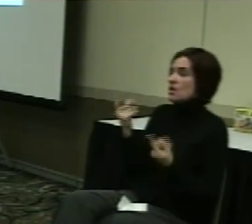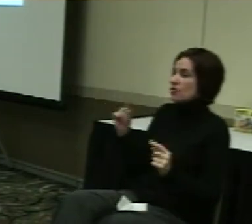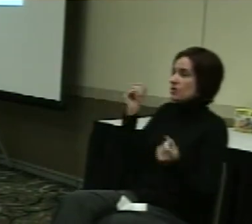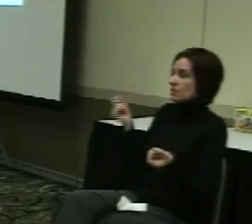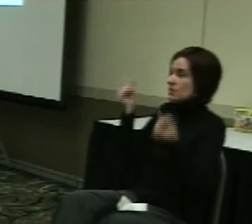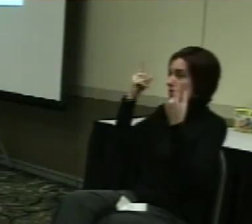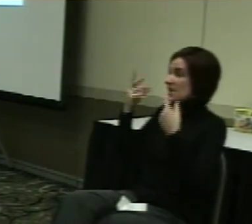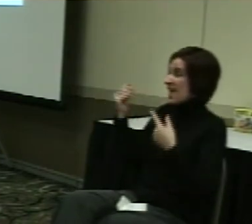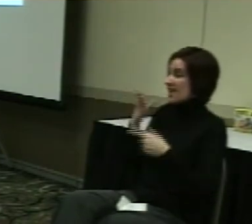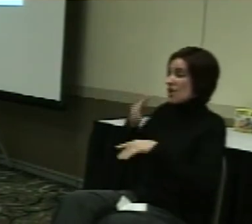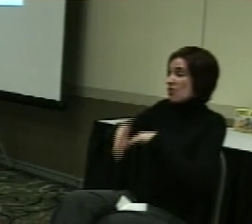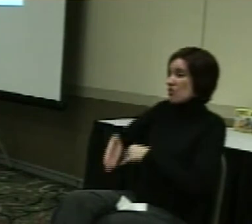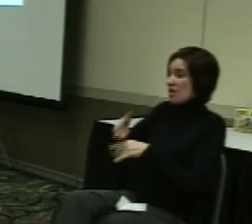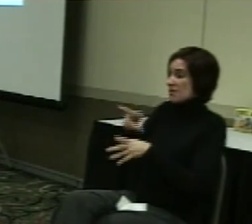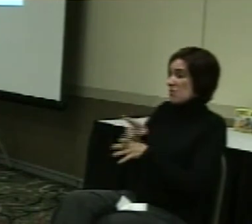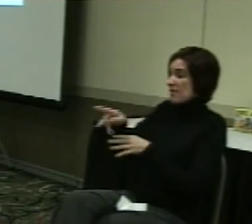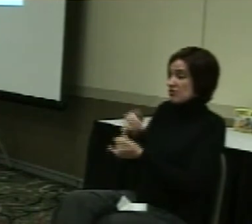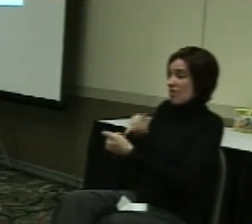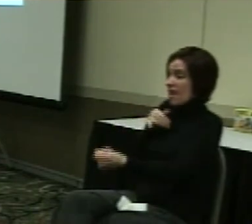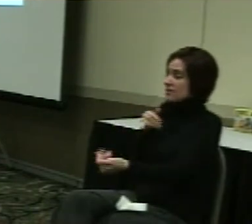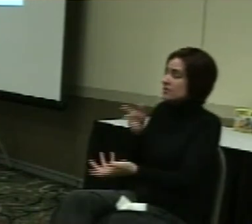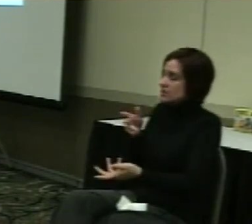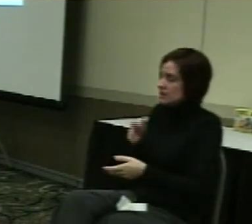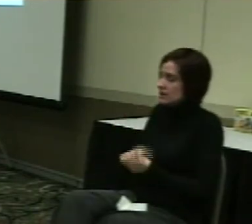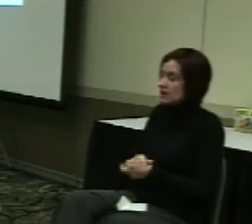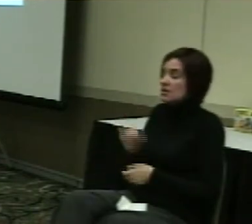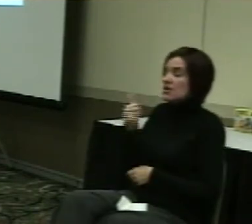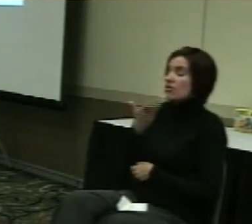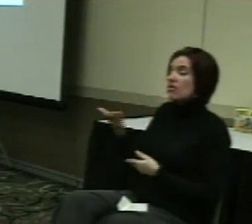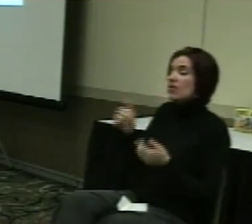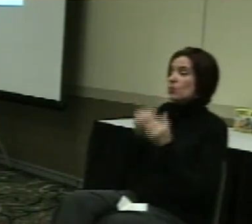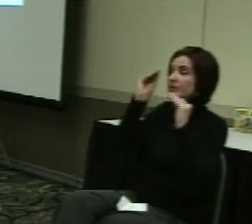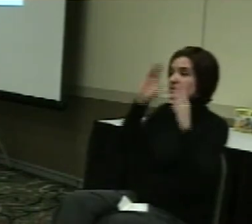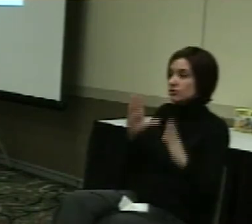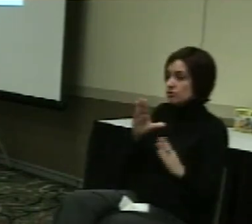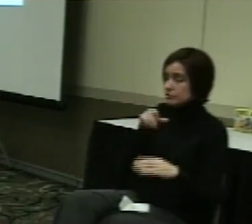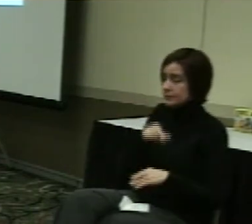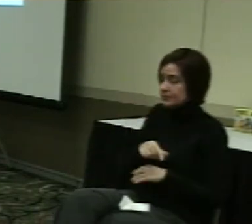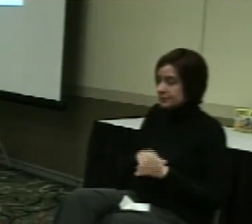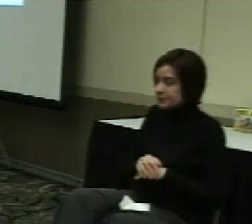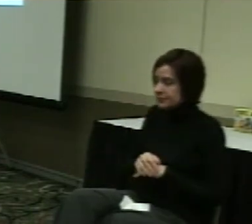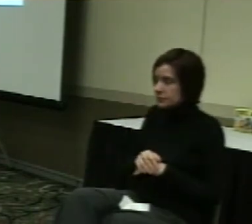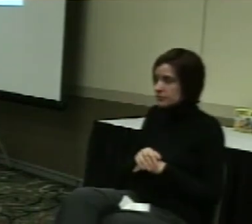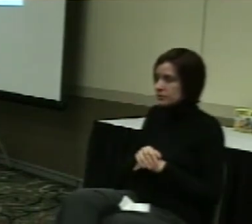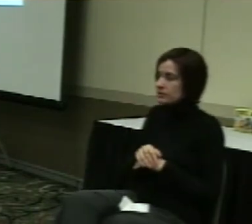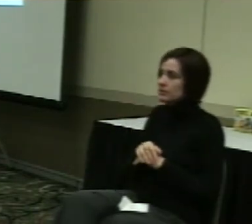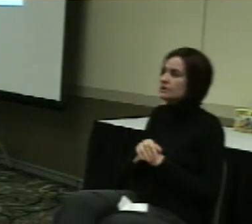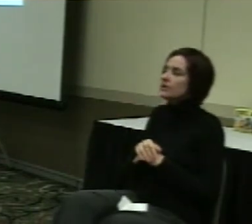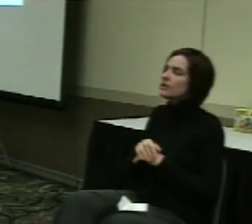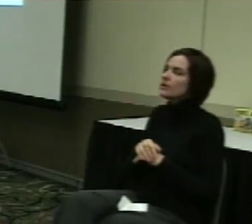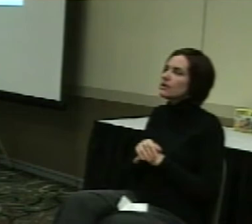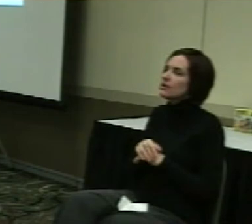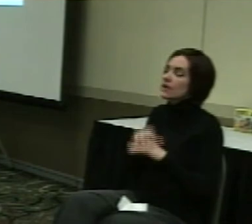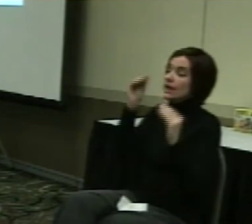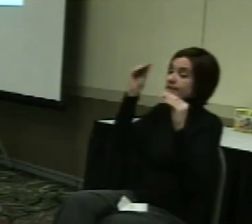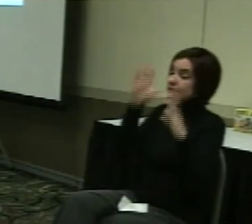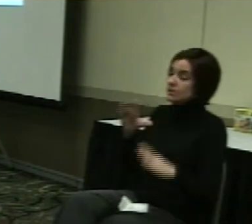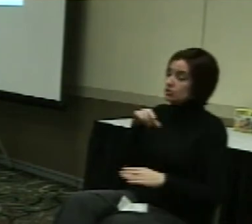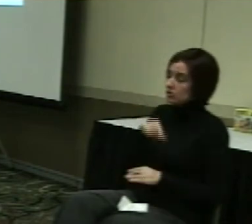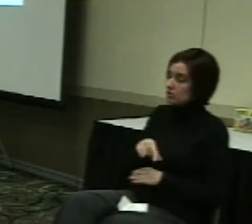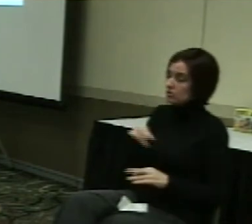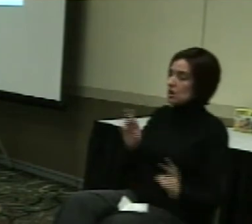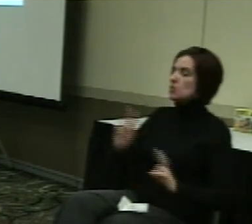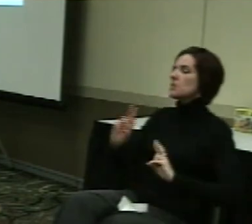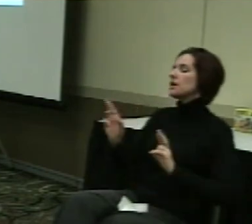across professional lines. The other thing to remember about teachers is that a teacher who is prepared to be